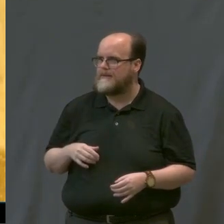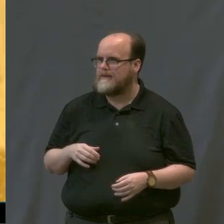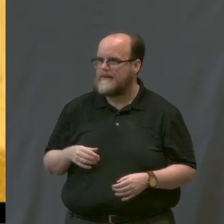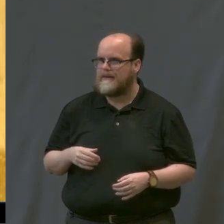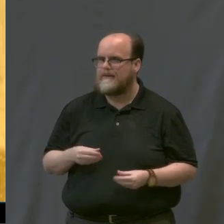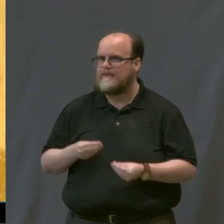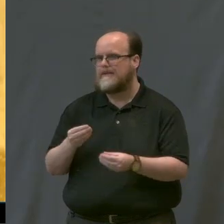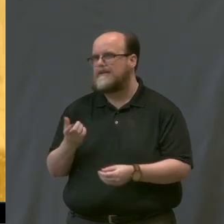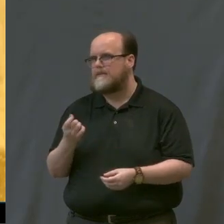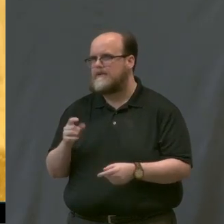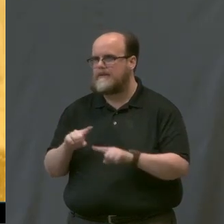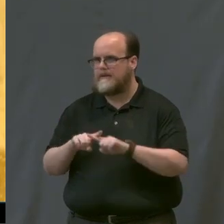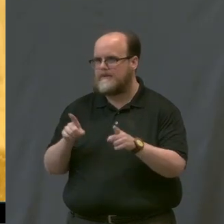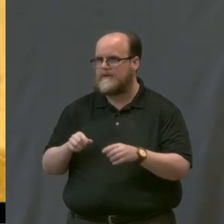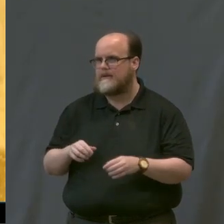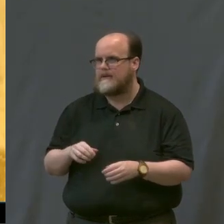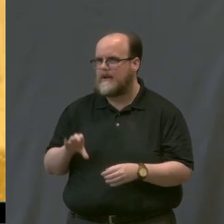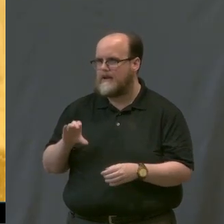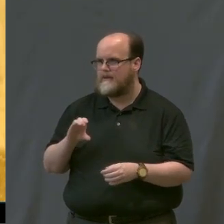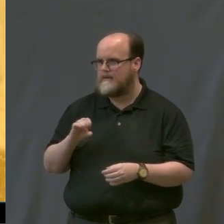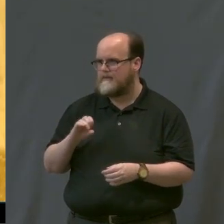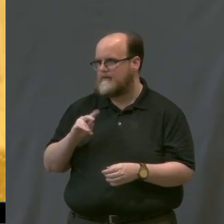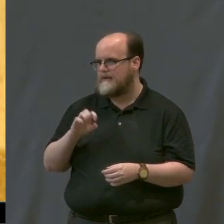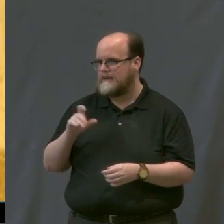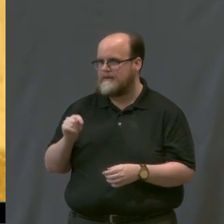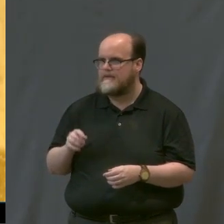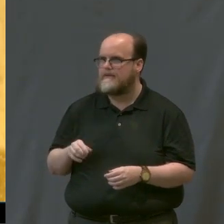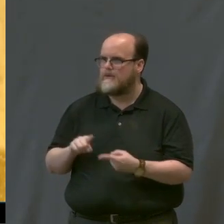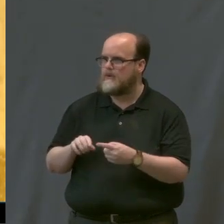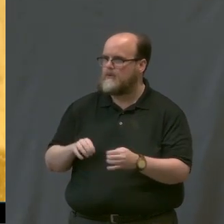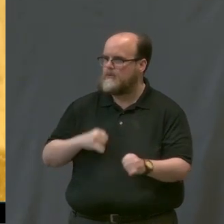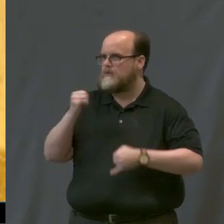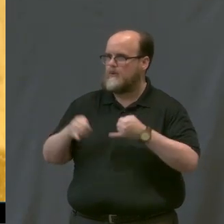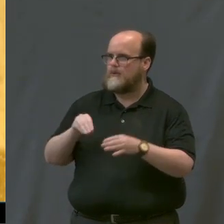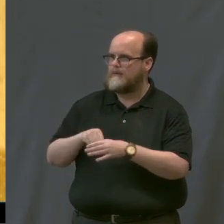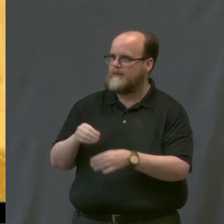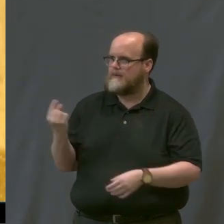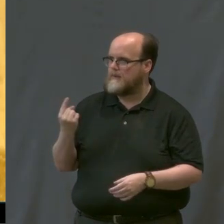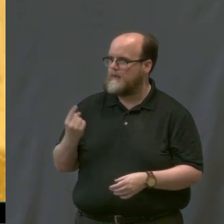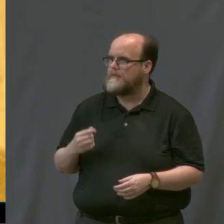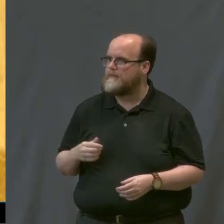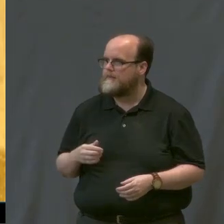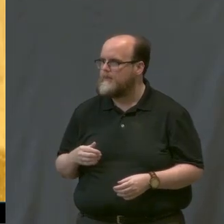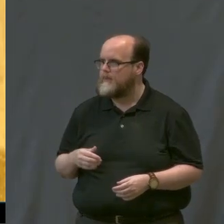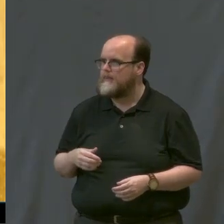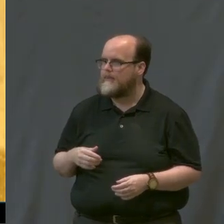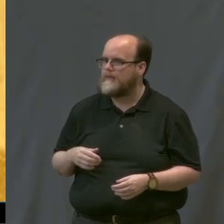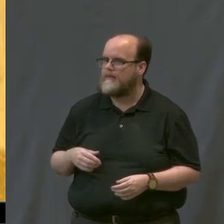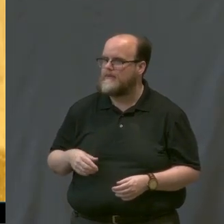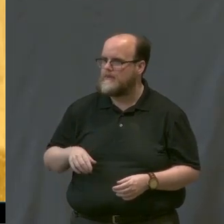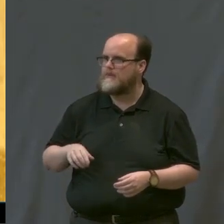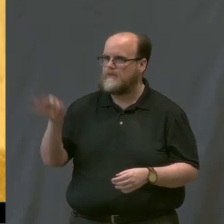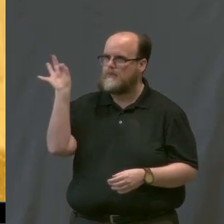slightly different context. Okay. To ask that question, I believe, to rejoice in somebody, who might be preaching